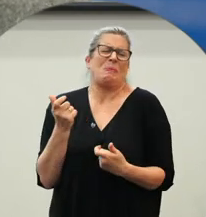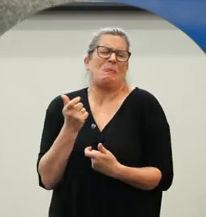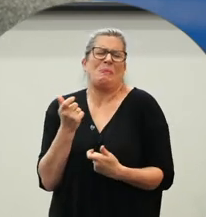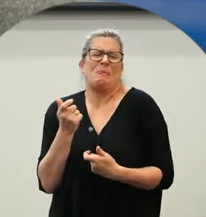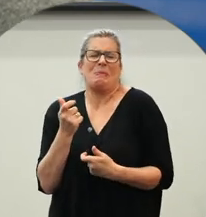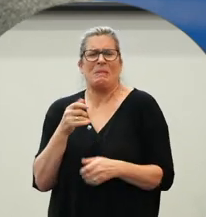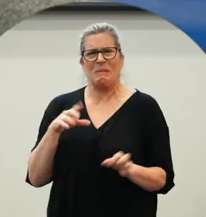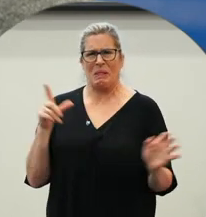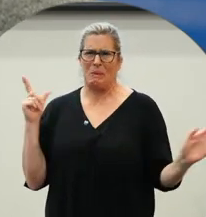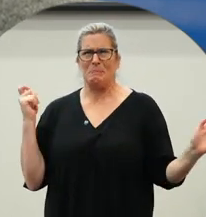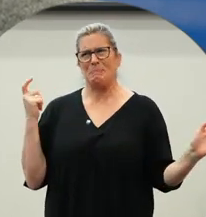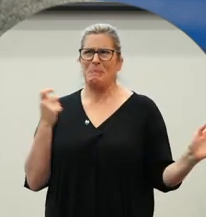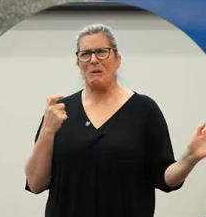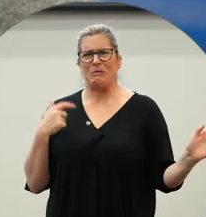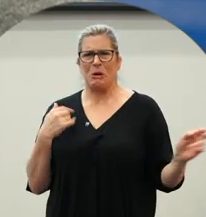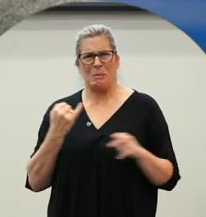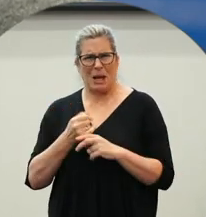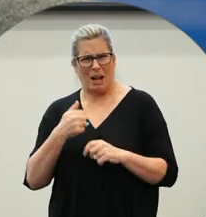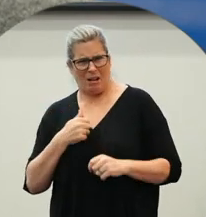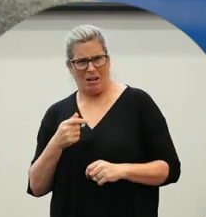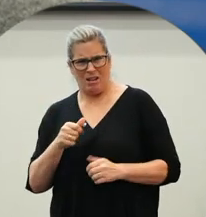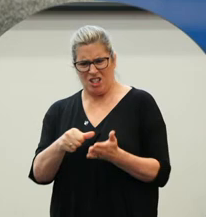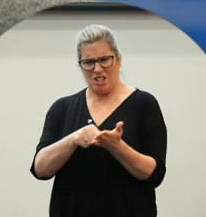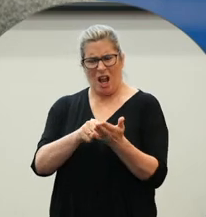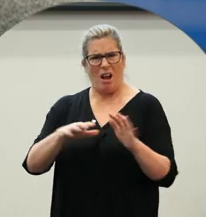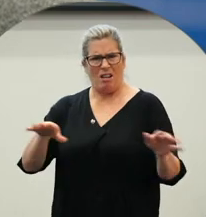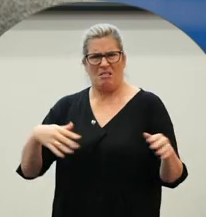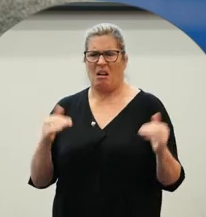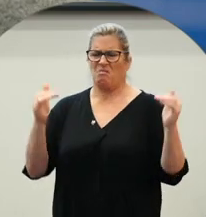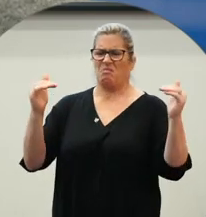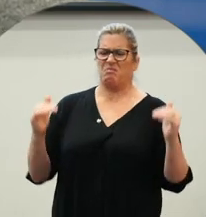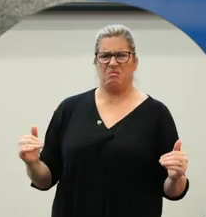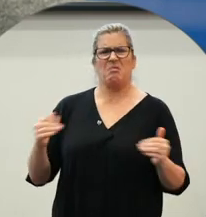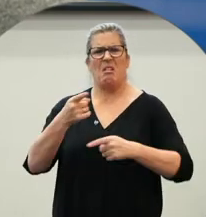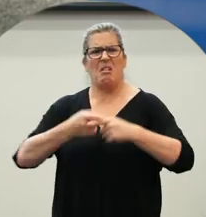perfume among our sacred halls, and they'll lower the tone.